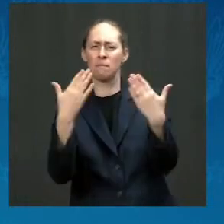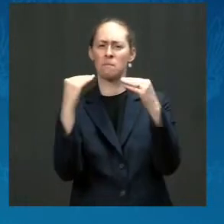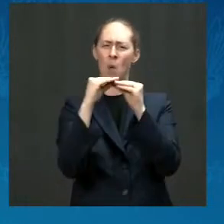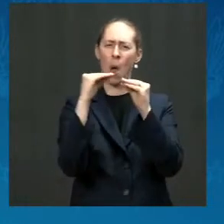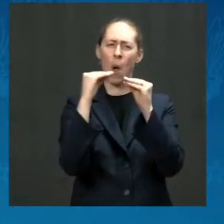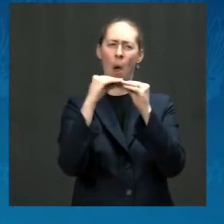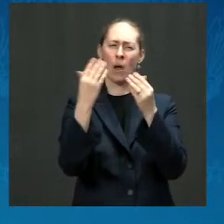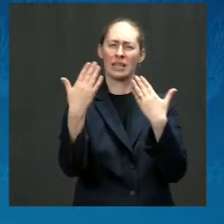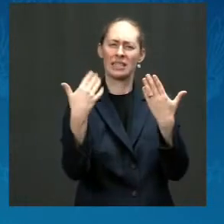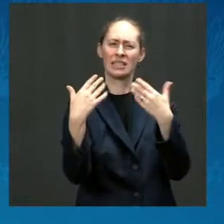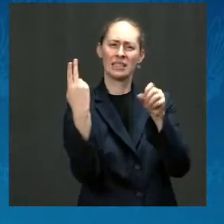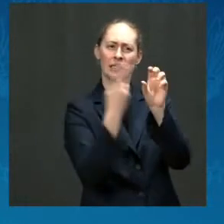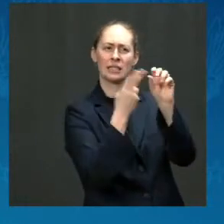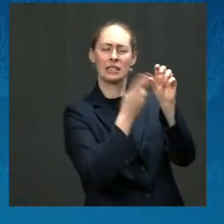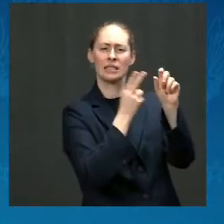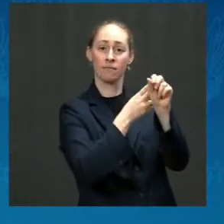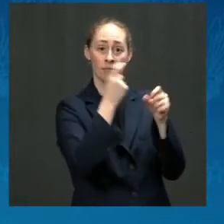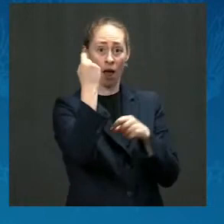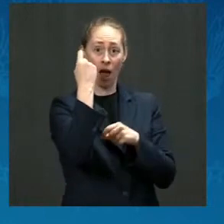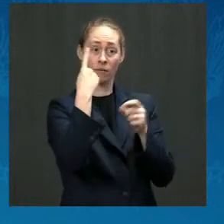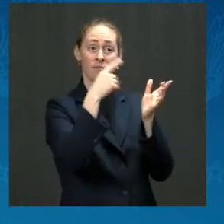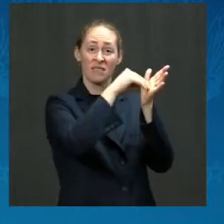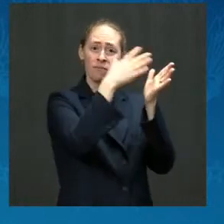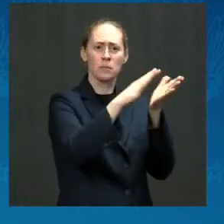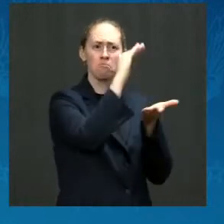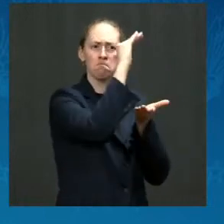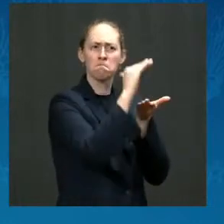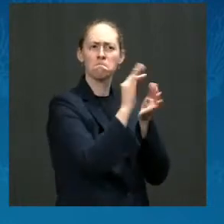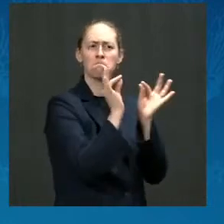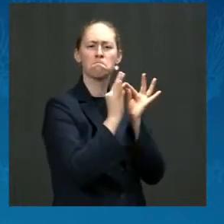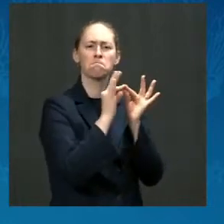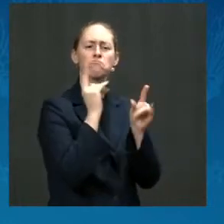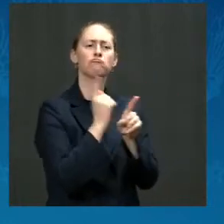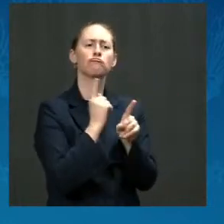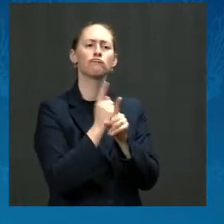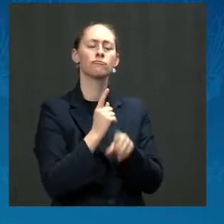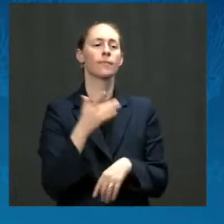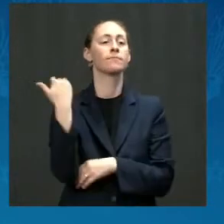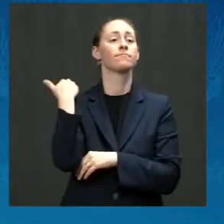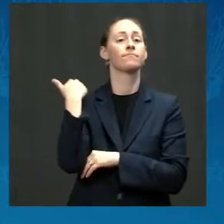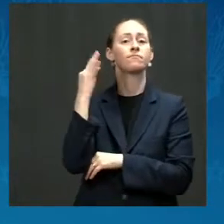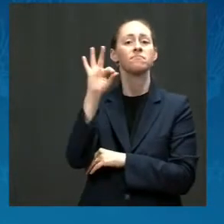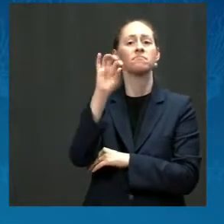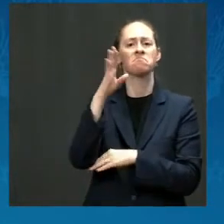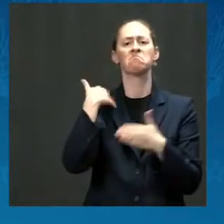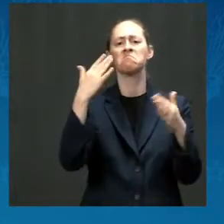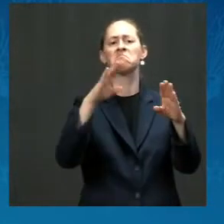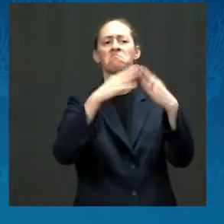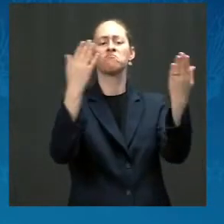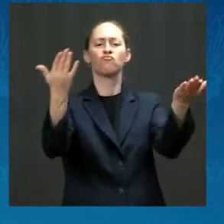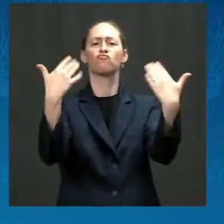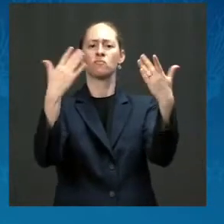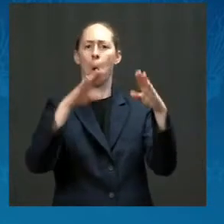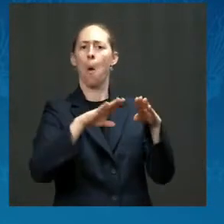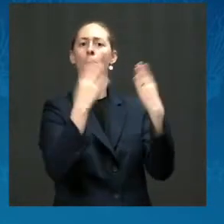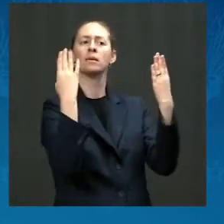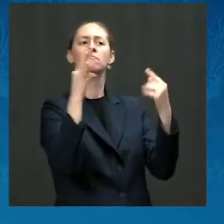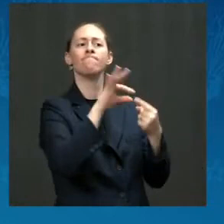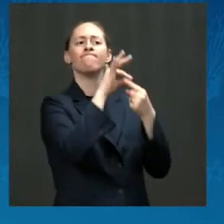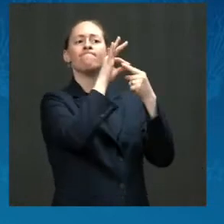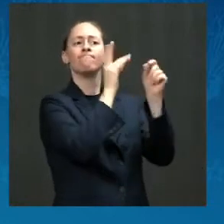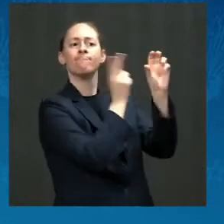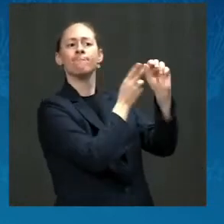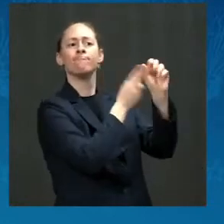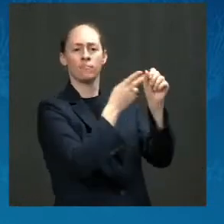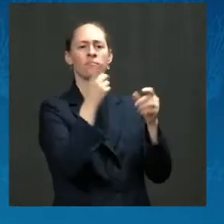In February, we made the decision to open a special enrollment period through healthcare.gov.